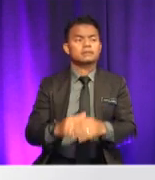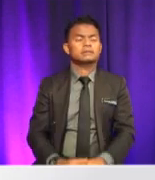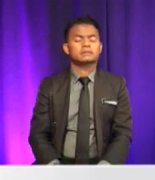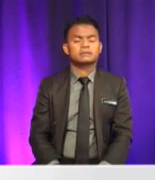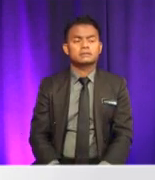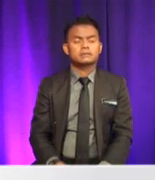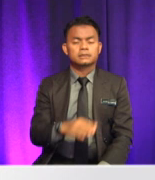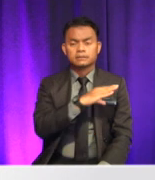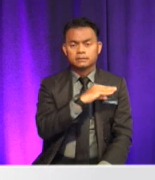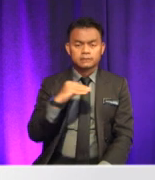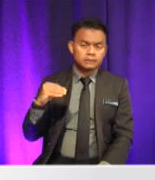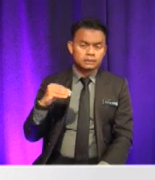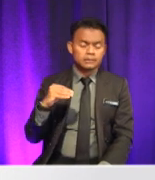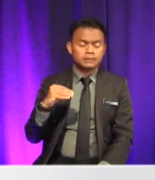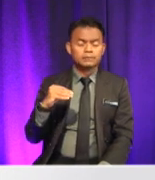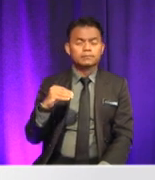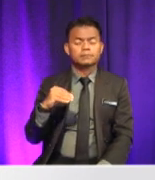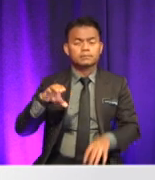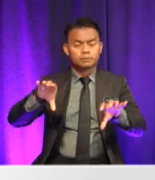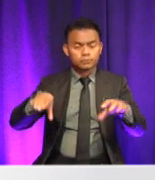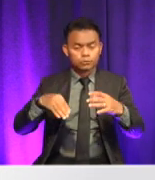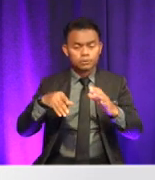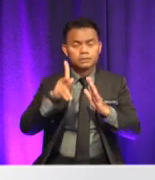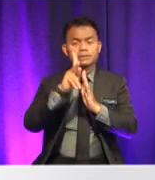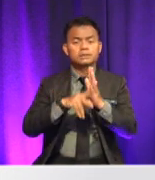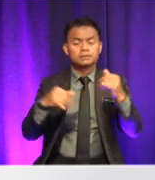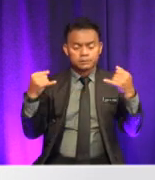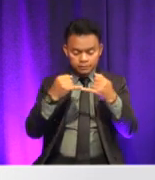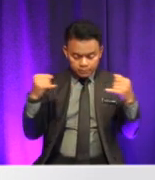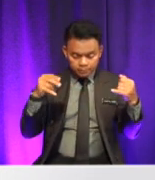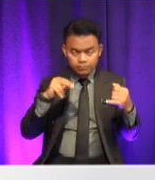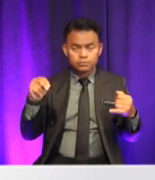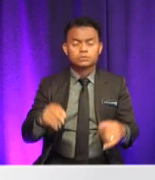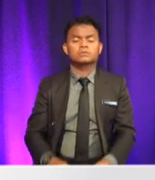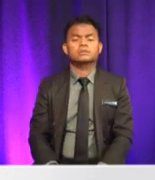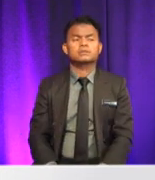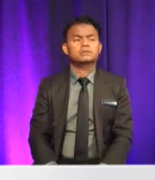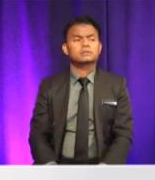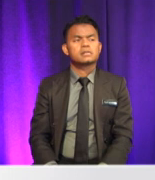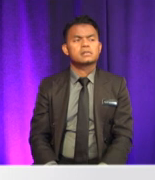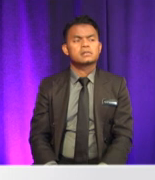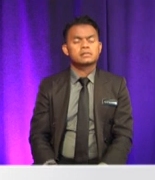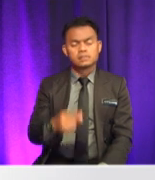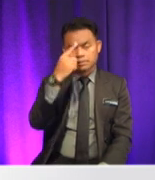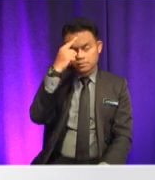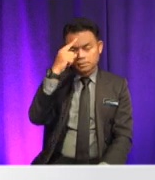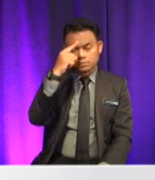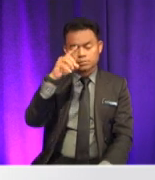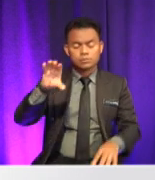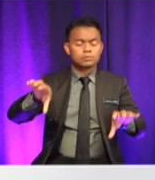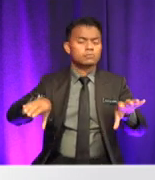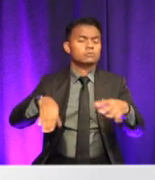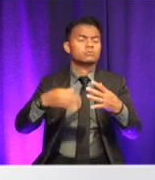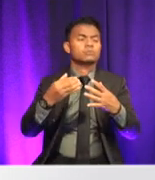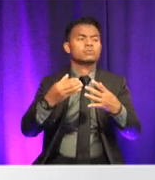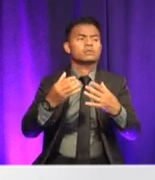now there's a new team of a chief rooster, and that new chief rooster allowed her to embrace her new identity. So there's a